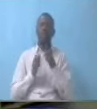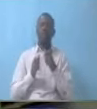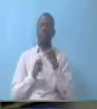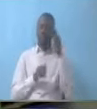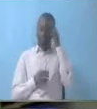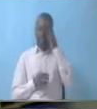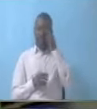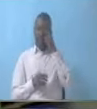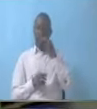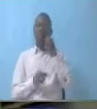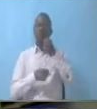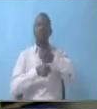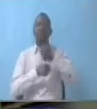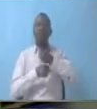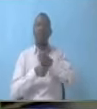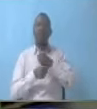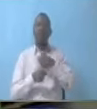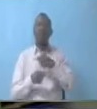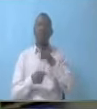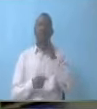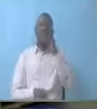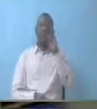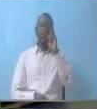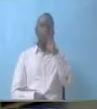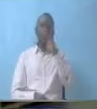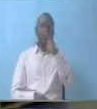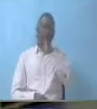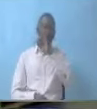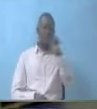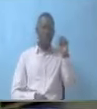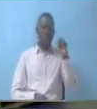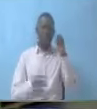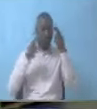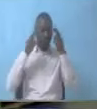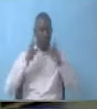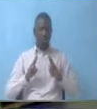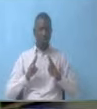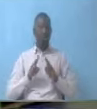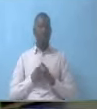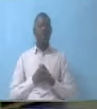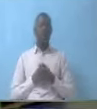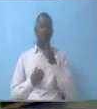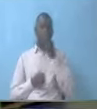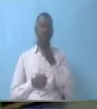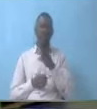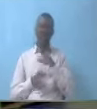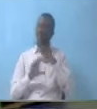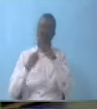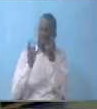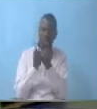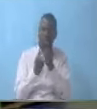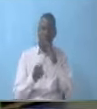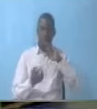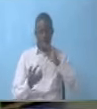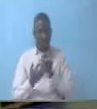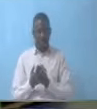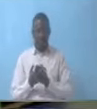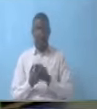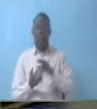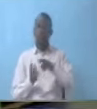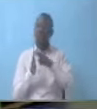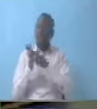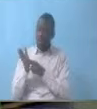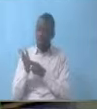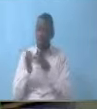surrounding the making of these decrees, and to say whatever you believe you need to say in